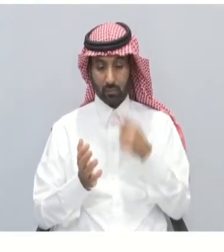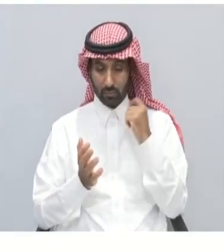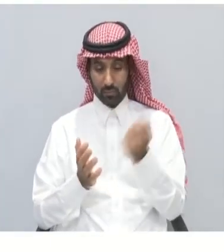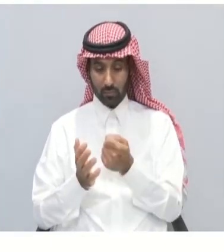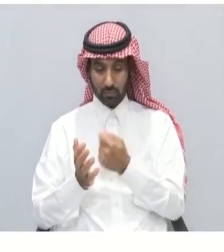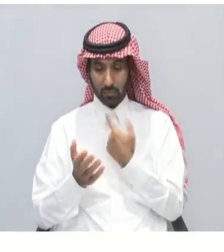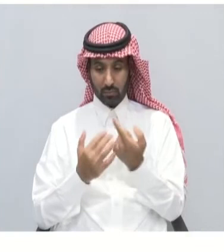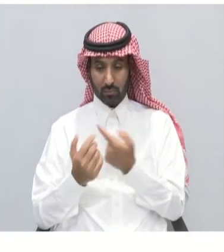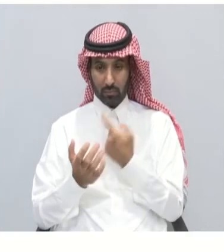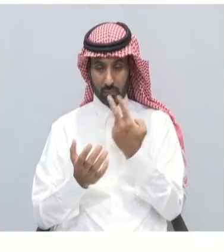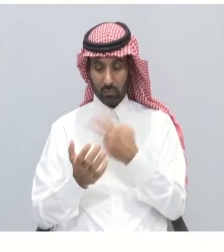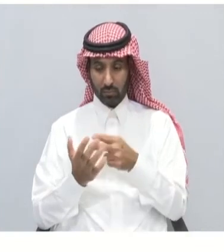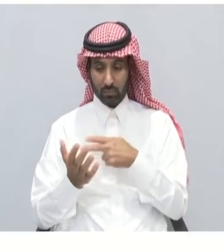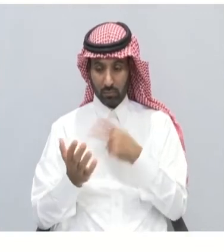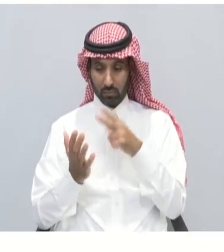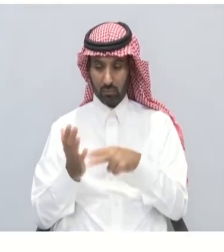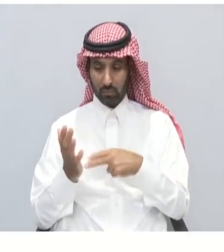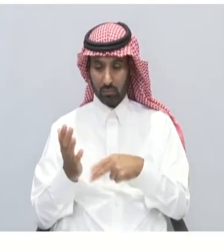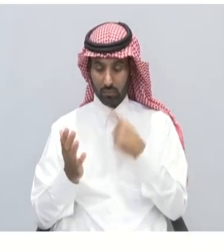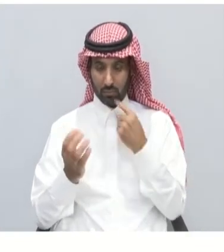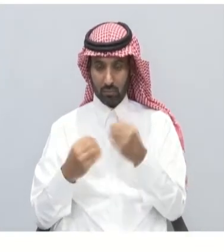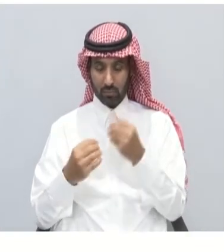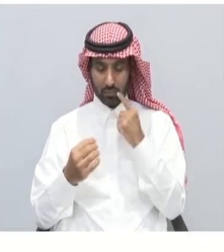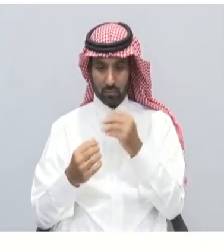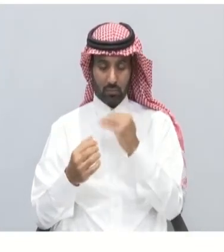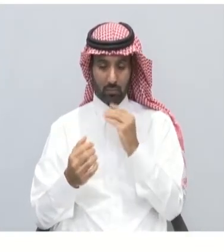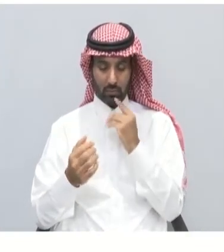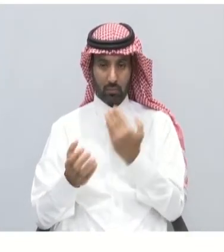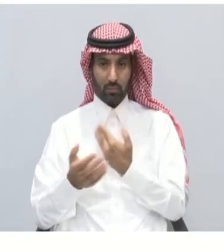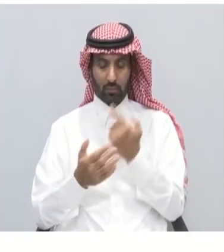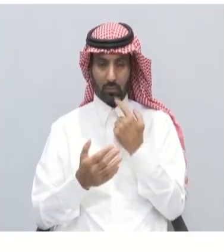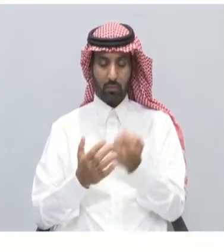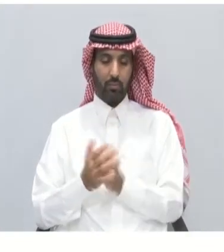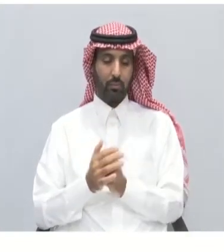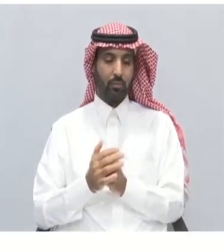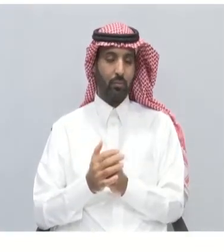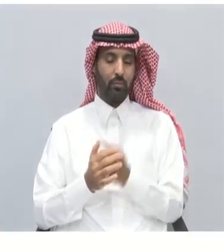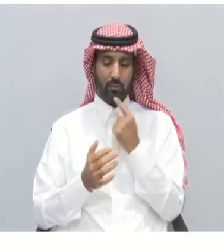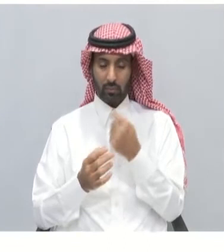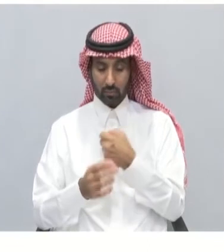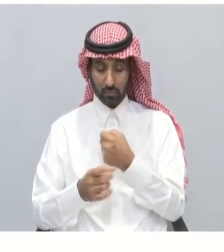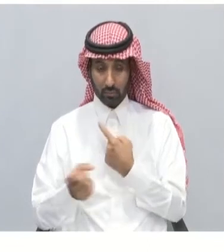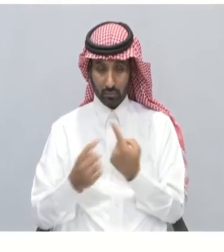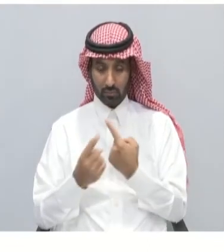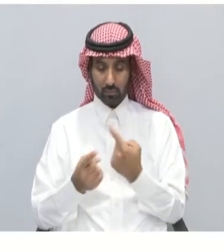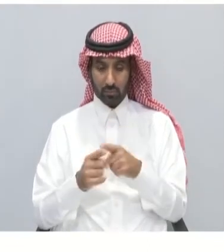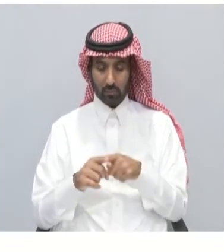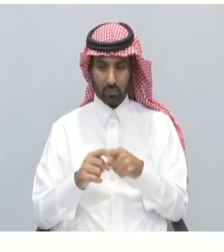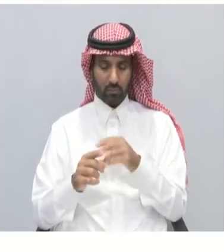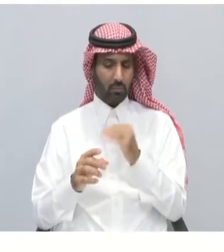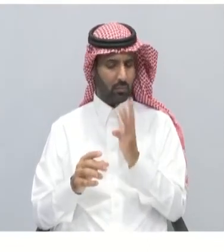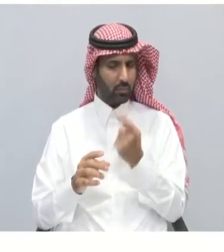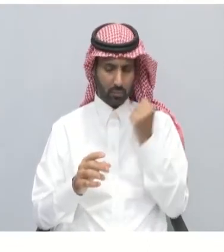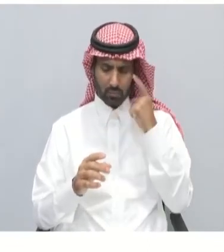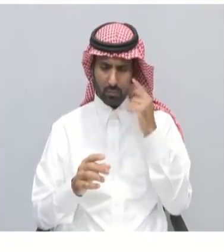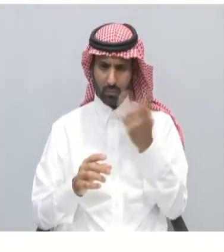about complaints. We scanned the reading for details, answer questions related to the text. Interview college students to find what